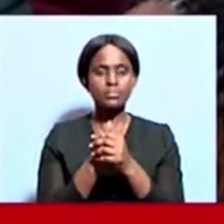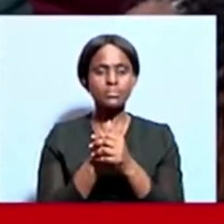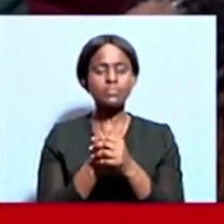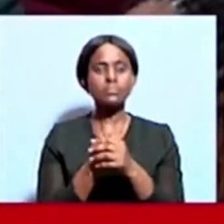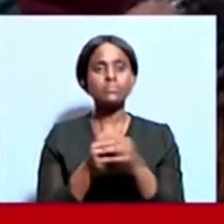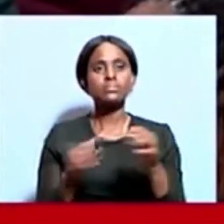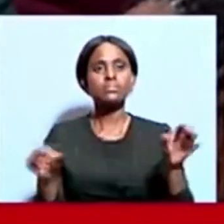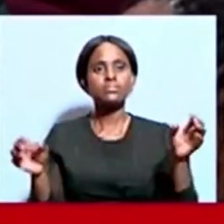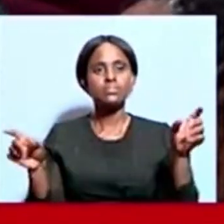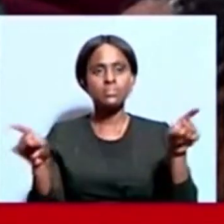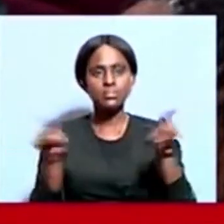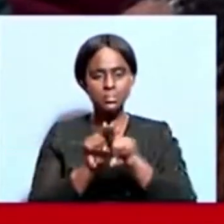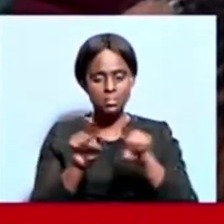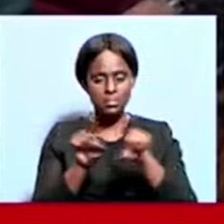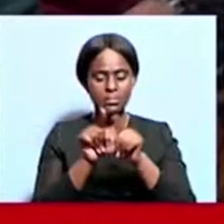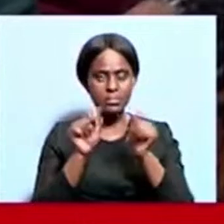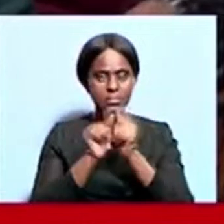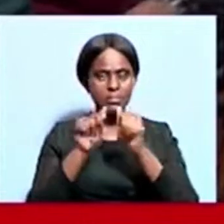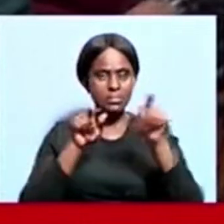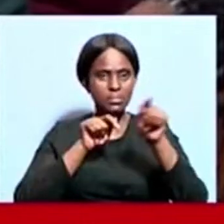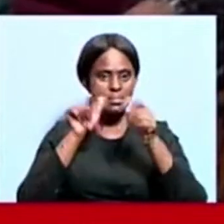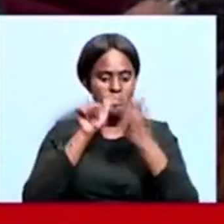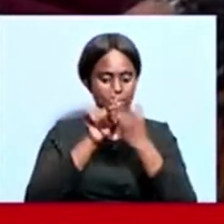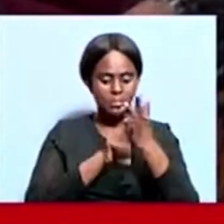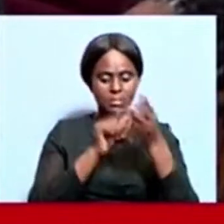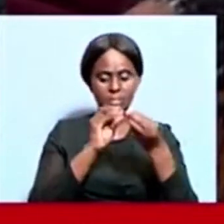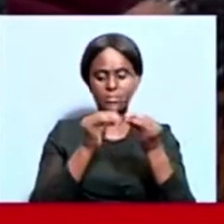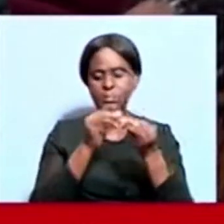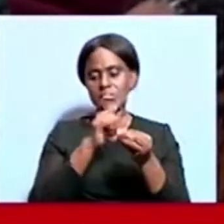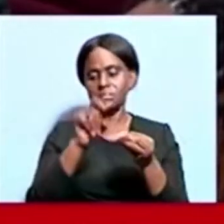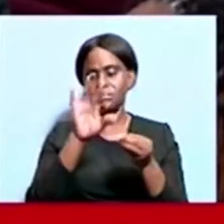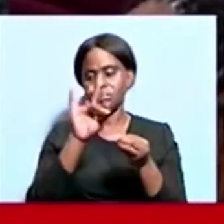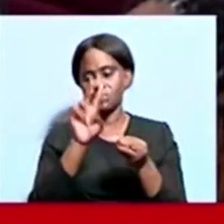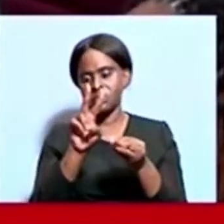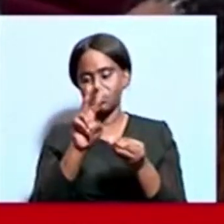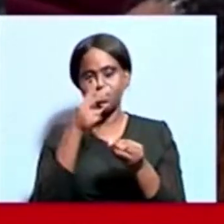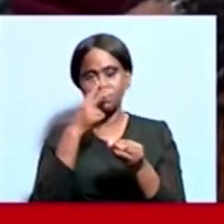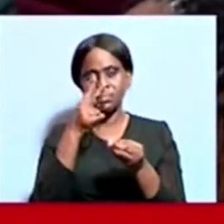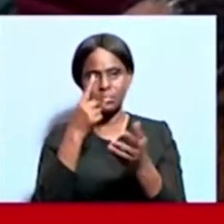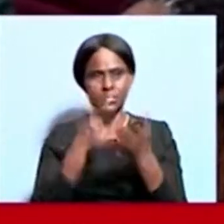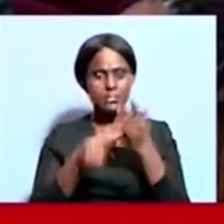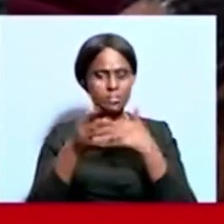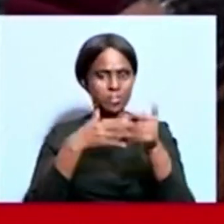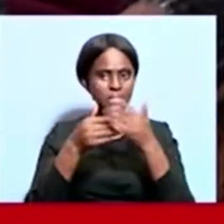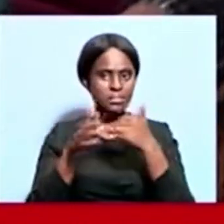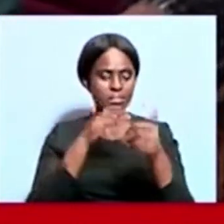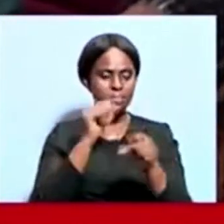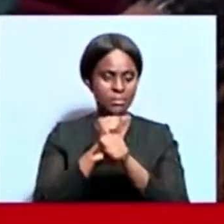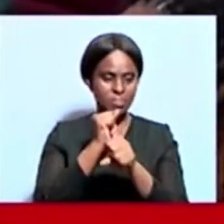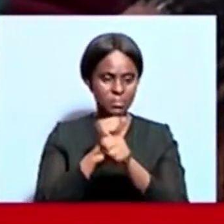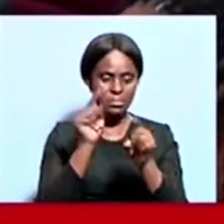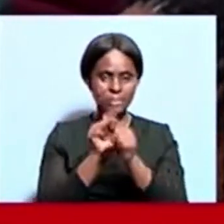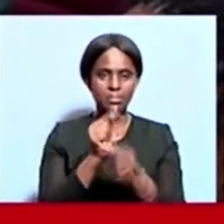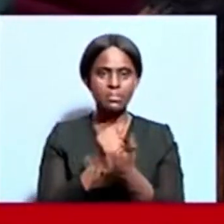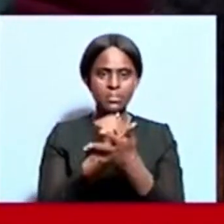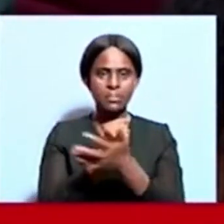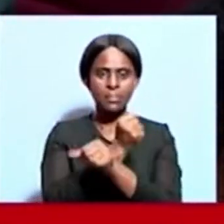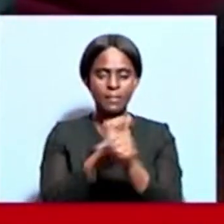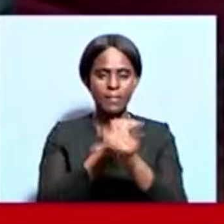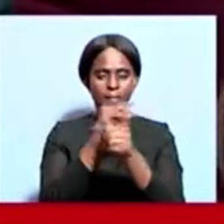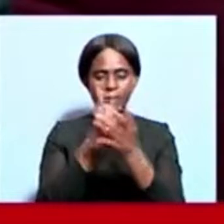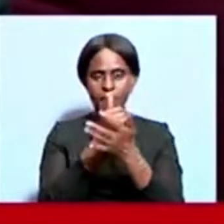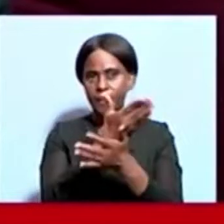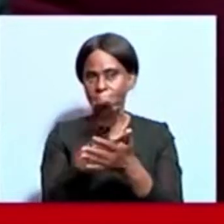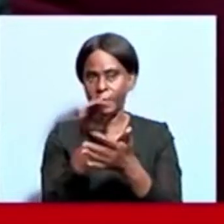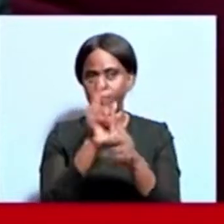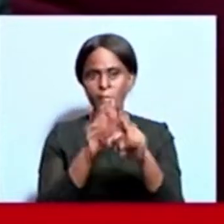marries very well with the Regulation 182 that we are looking at, that looks at simplified bidding in terms of handling these orders,